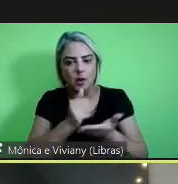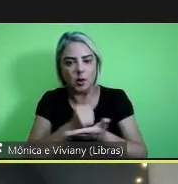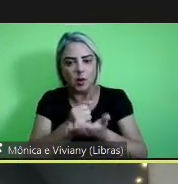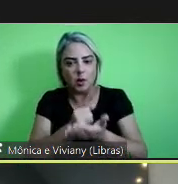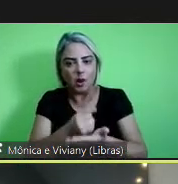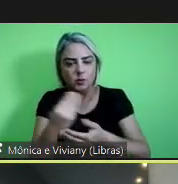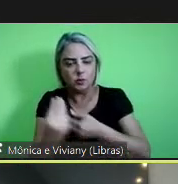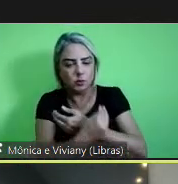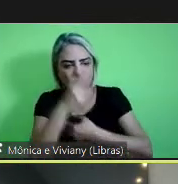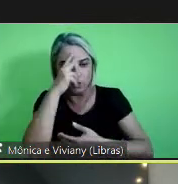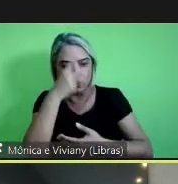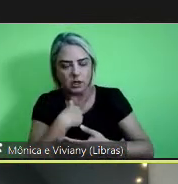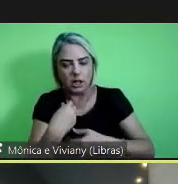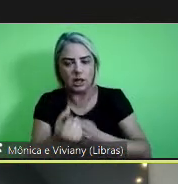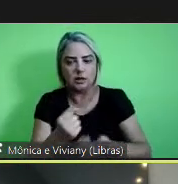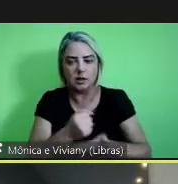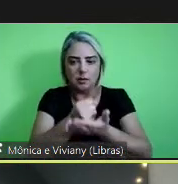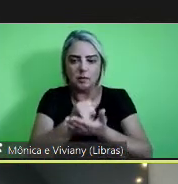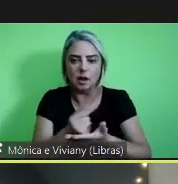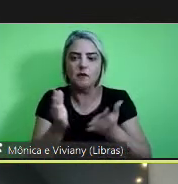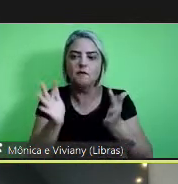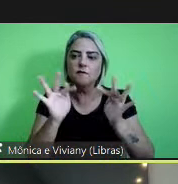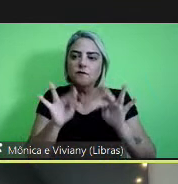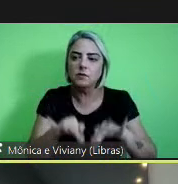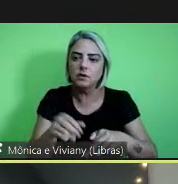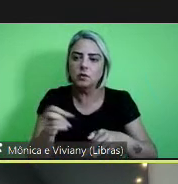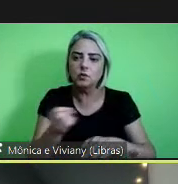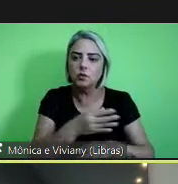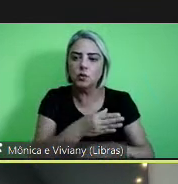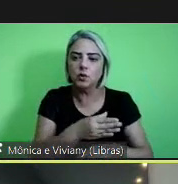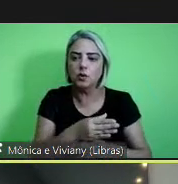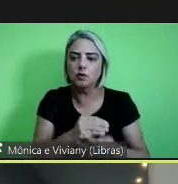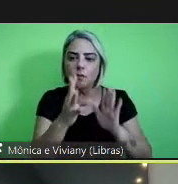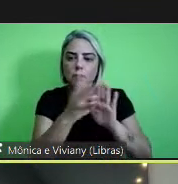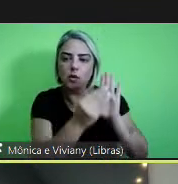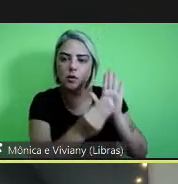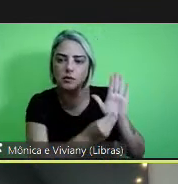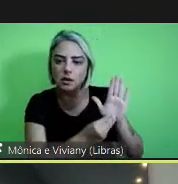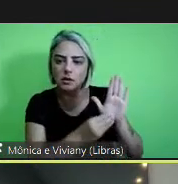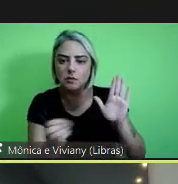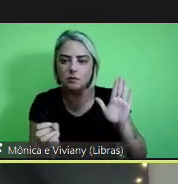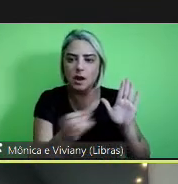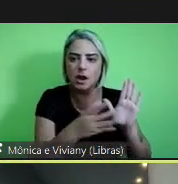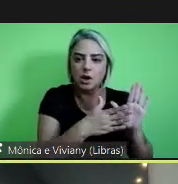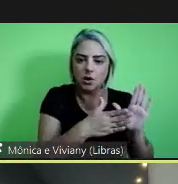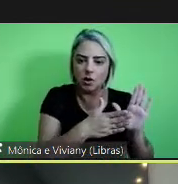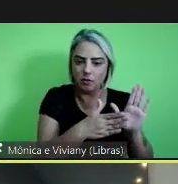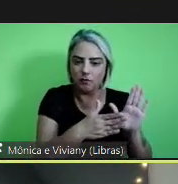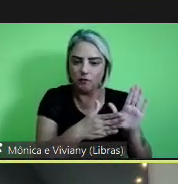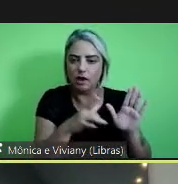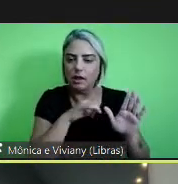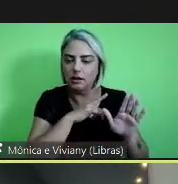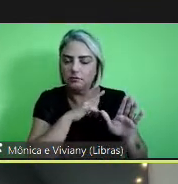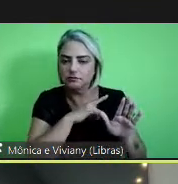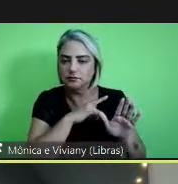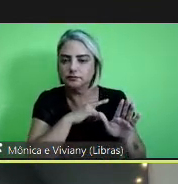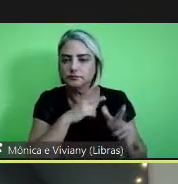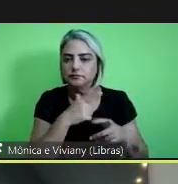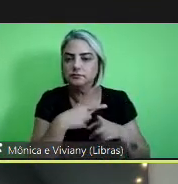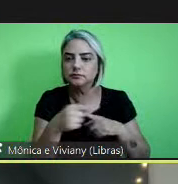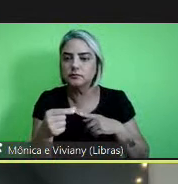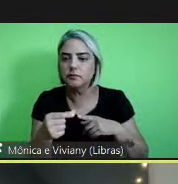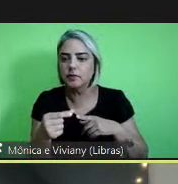that is published in this area of support, and we're finalizing a new edition